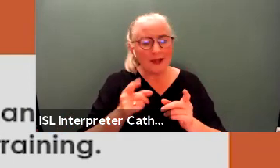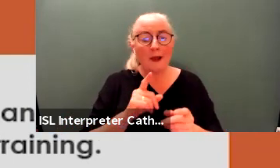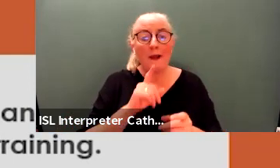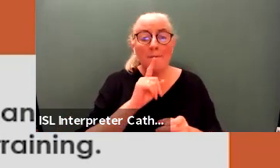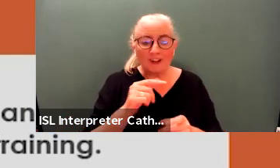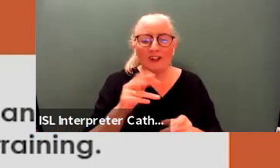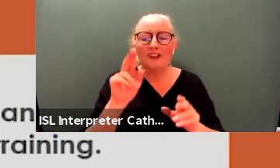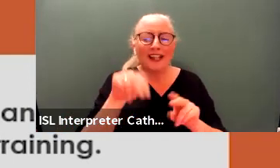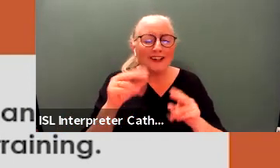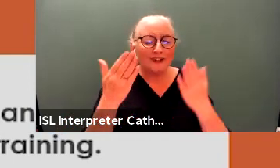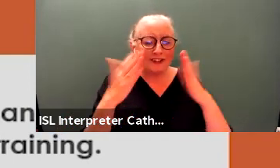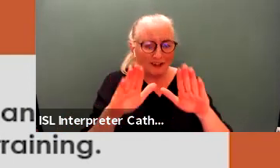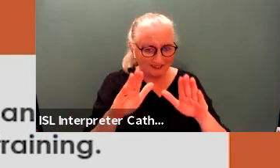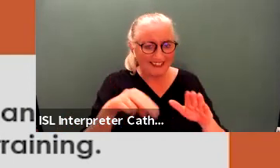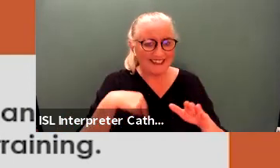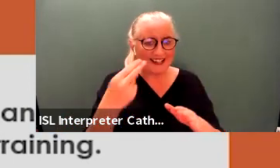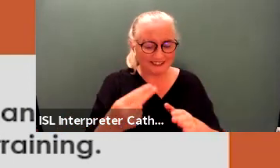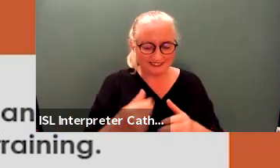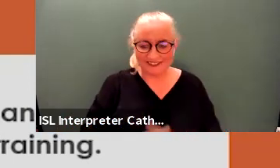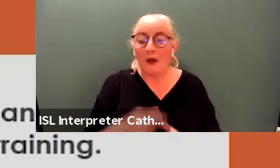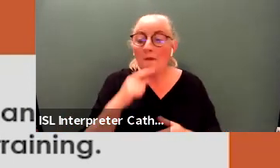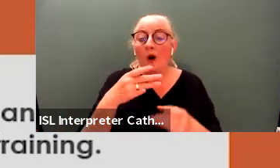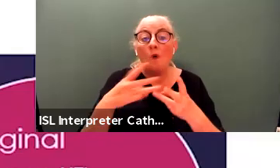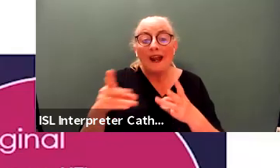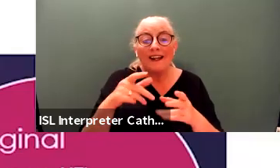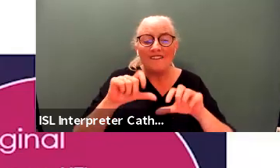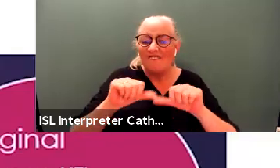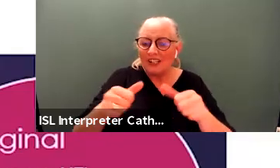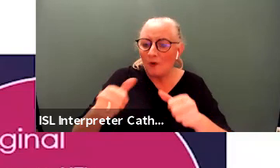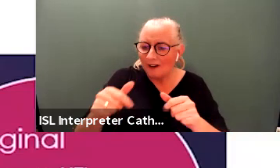next, then I would definitely recommend that review with a women's health physiotherapist.